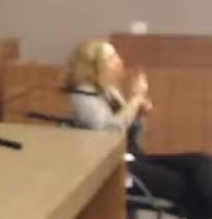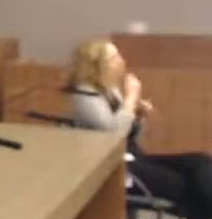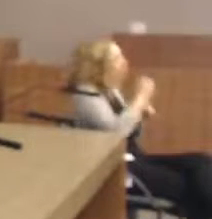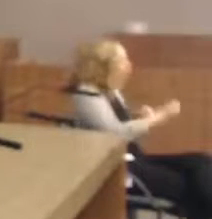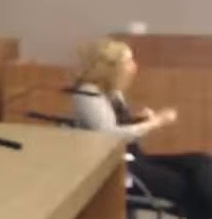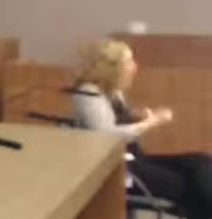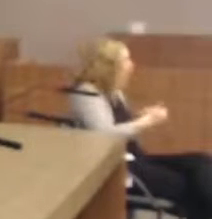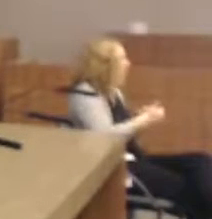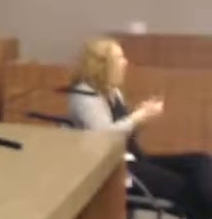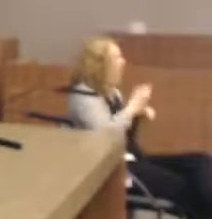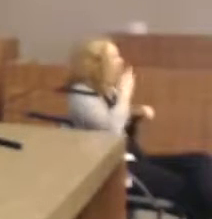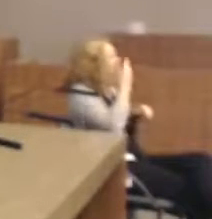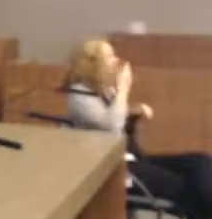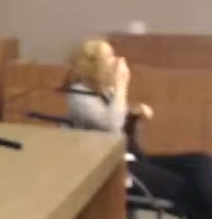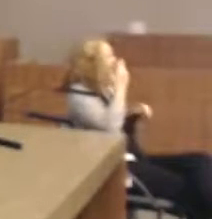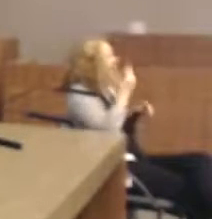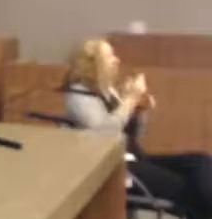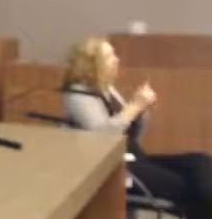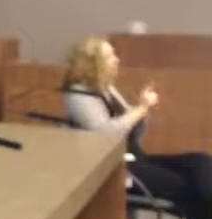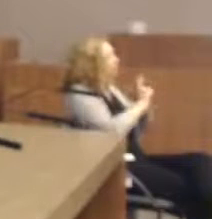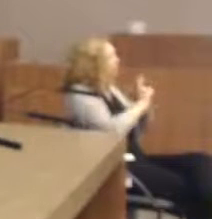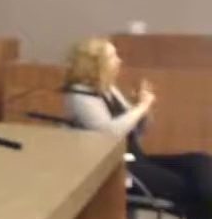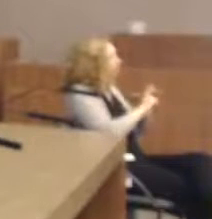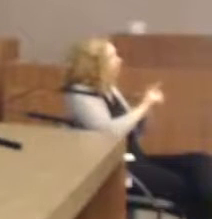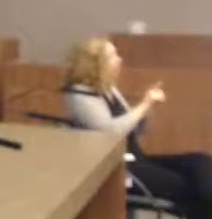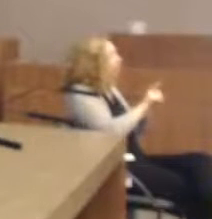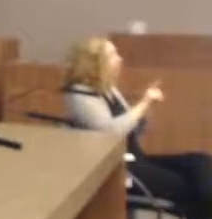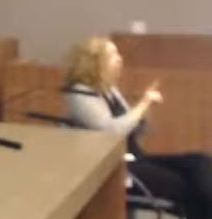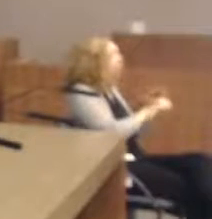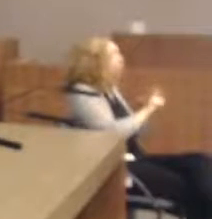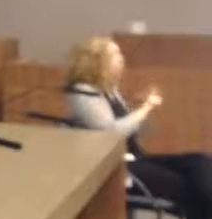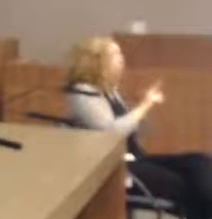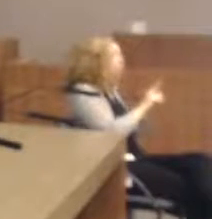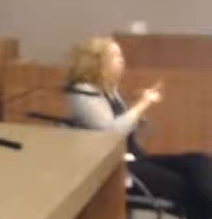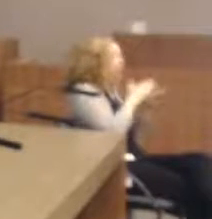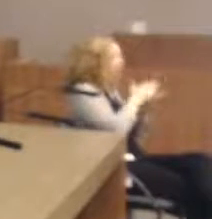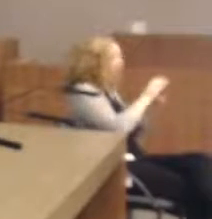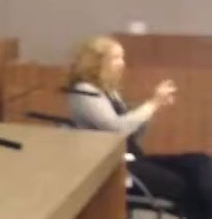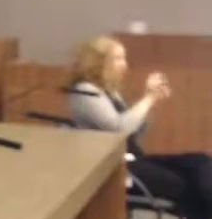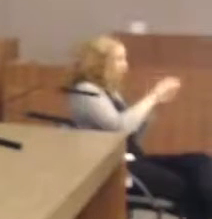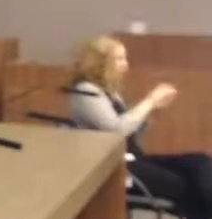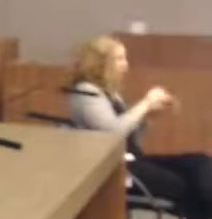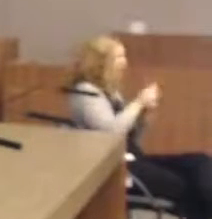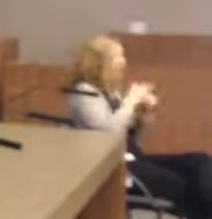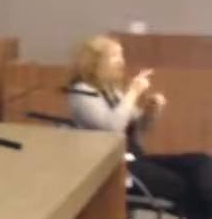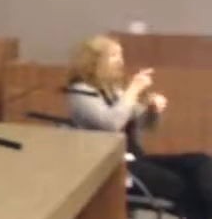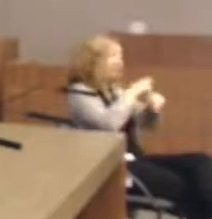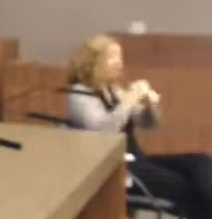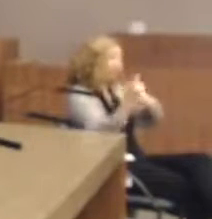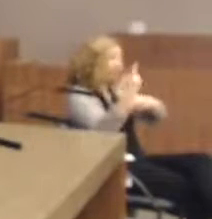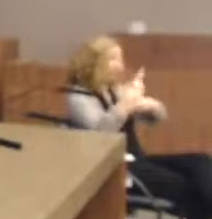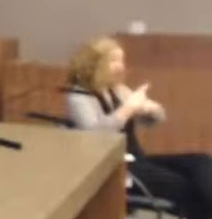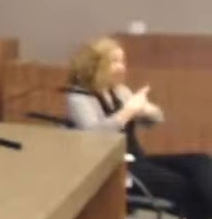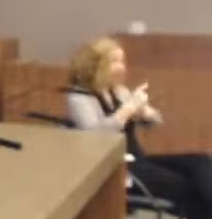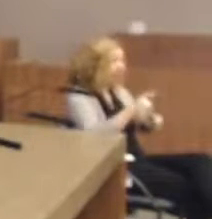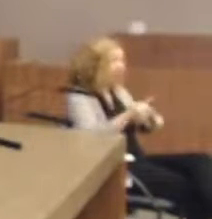those smells come back. They also come back in the trauma. And then time of day, very interesting, particularly with sleep. So what I find with